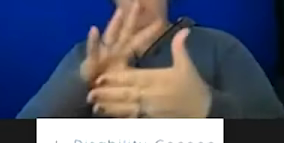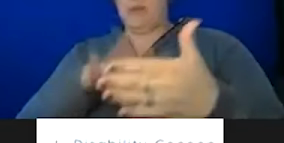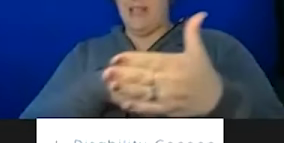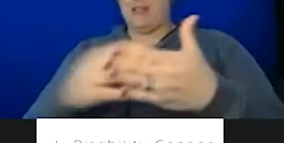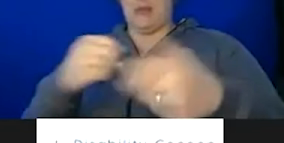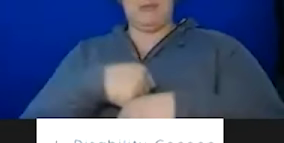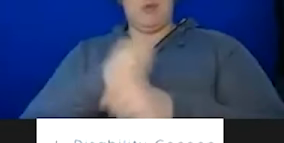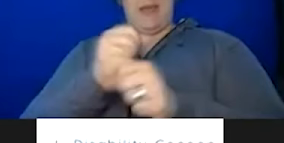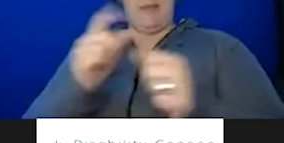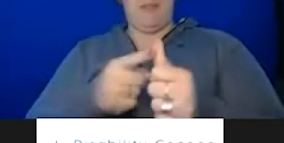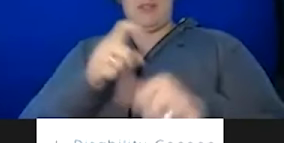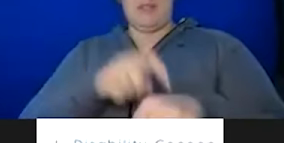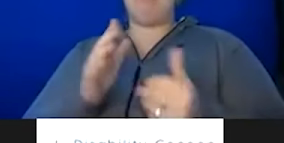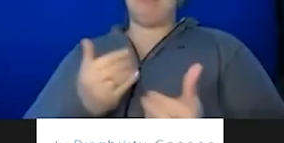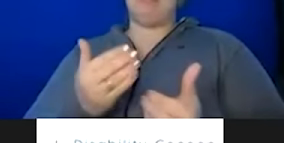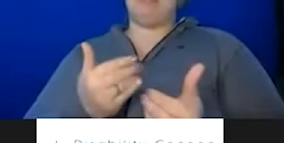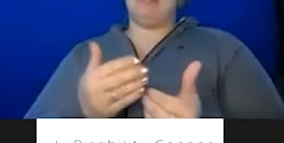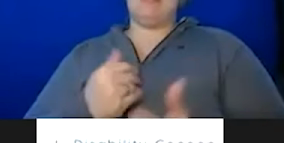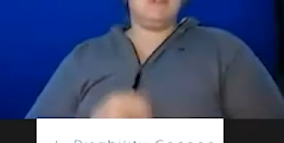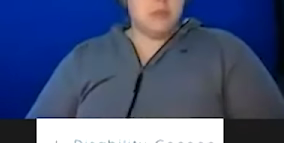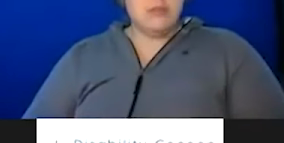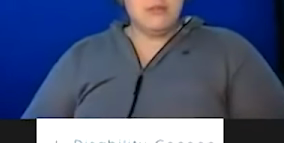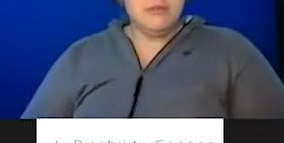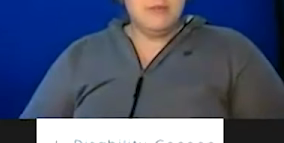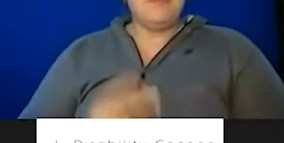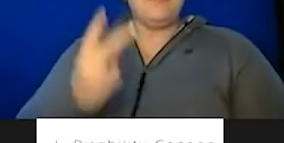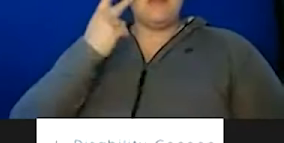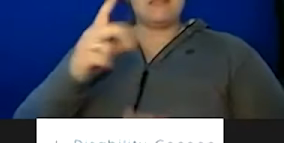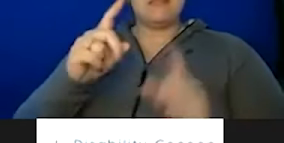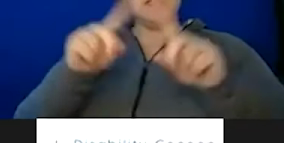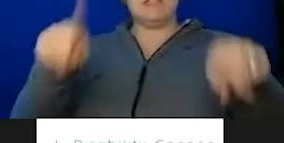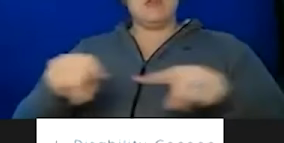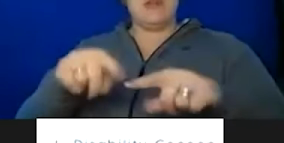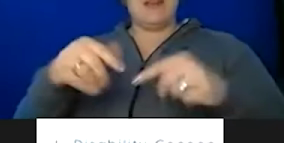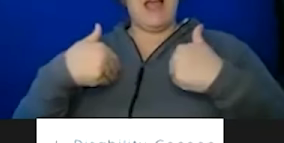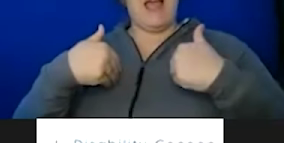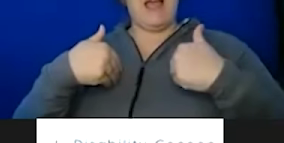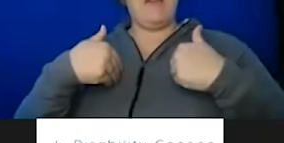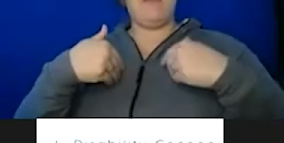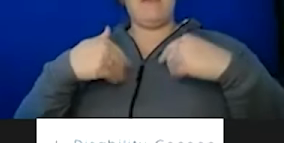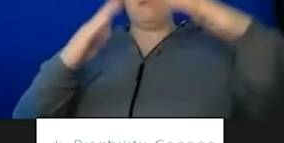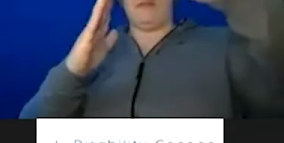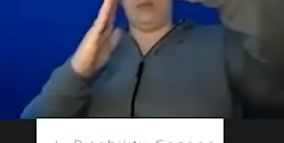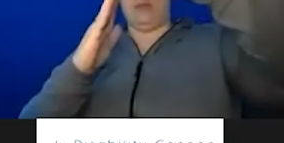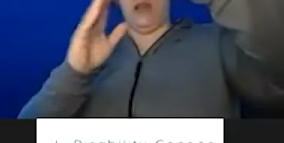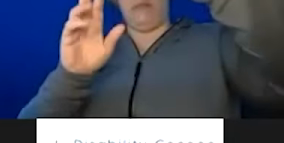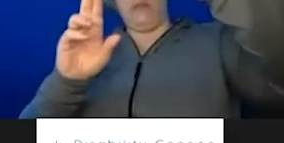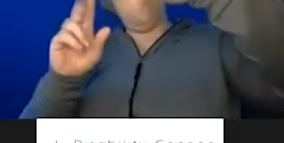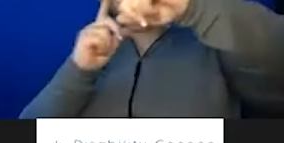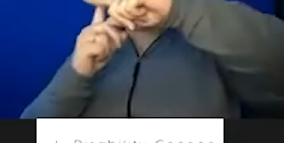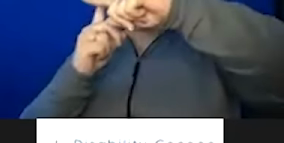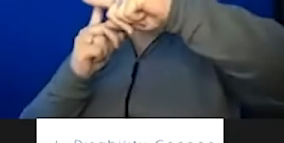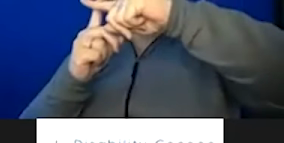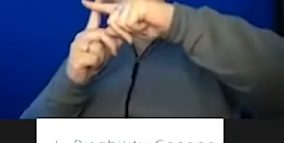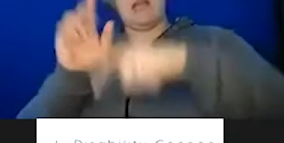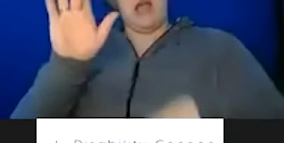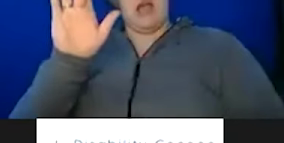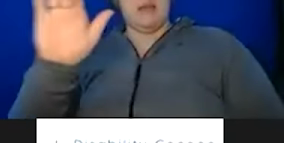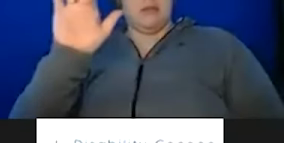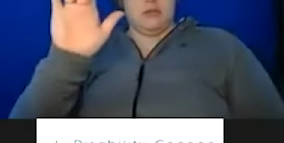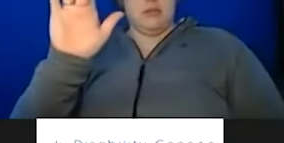one. So you'll see on this screen that you have a plus sign in the upper right-hand corner. If we tap on that, that's going to give us a chance